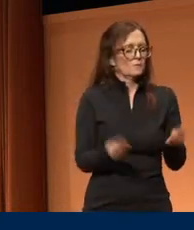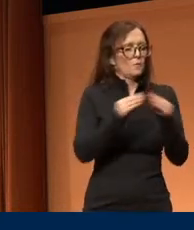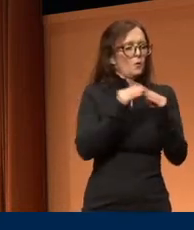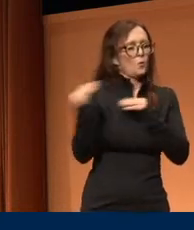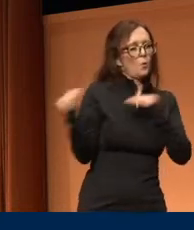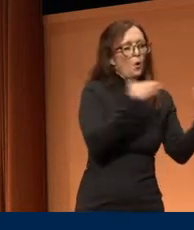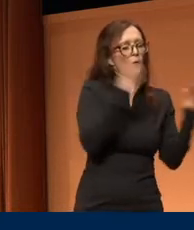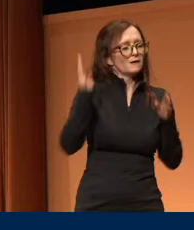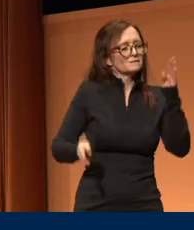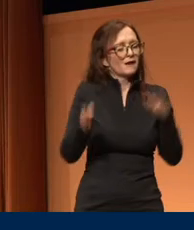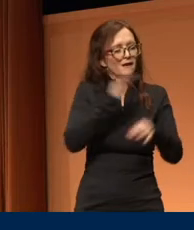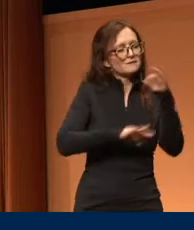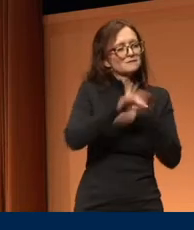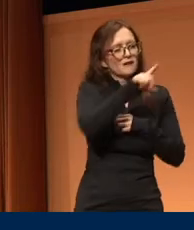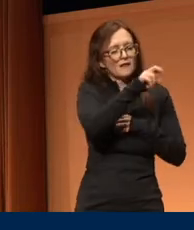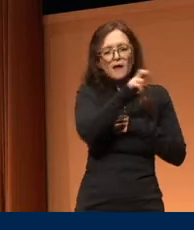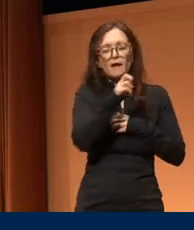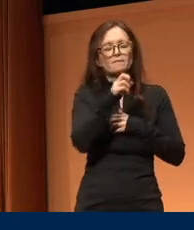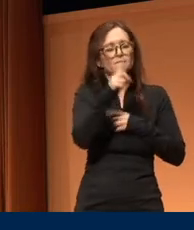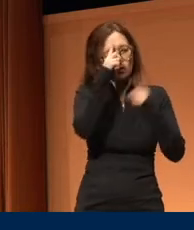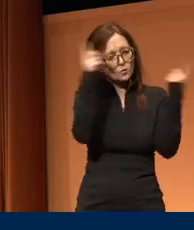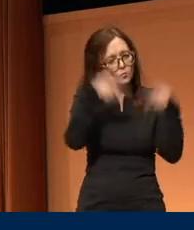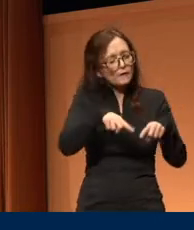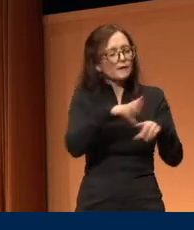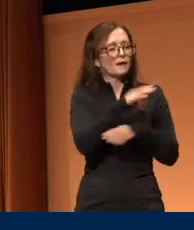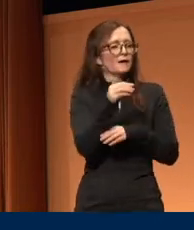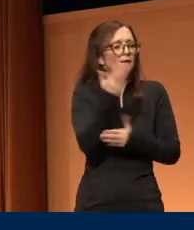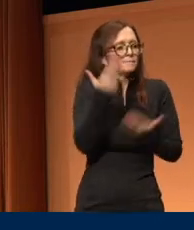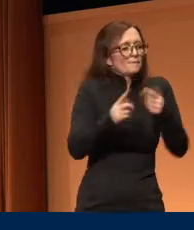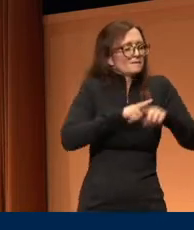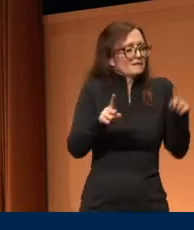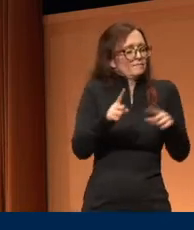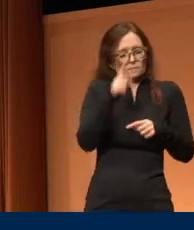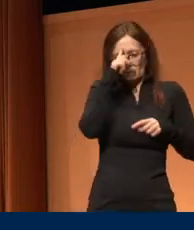sides rather than loving solidarity even among differently minded people.